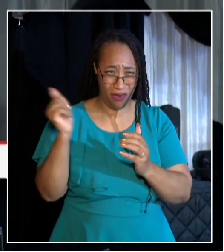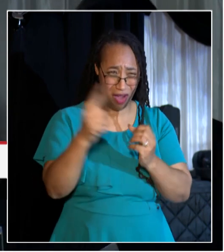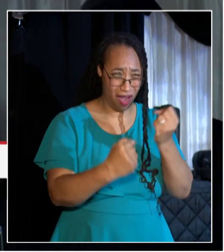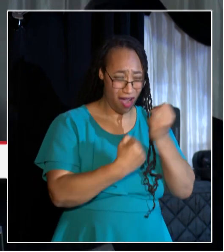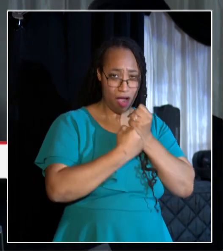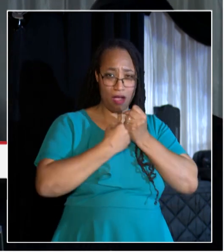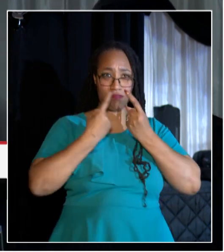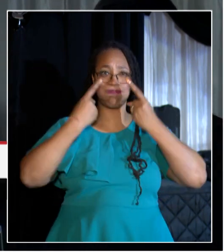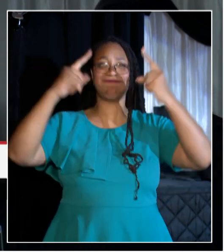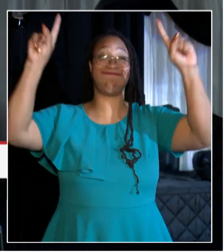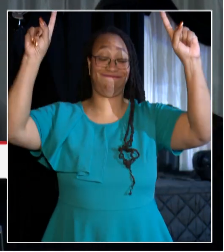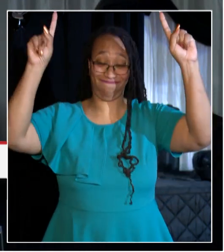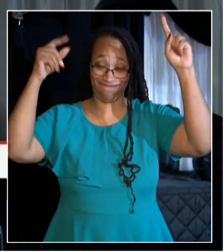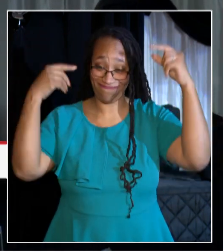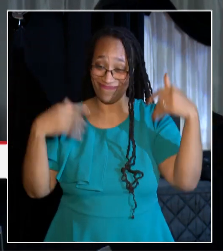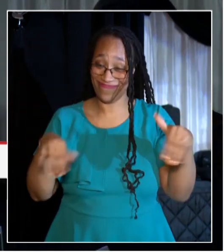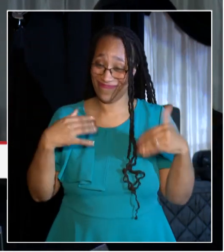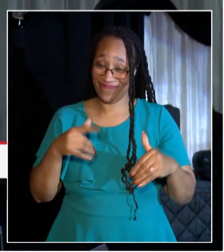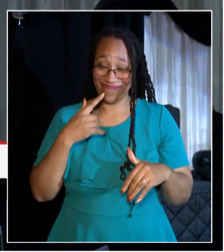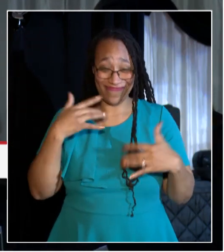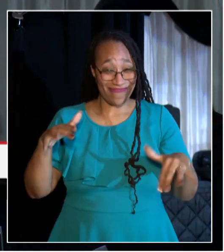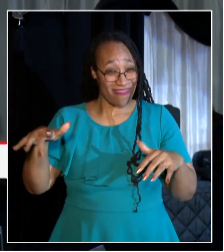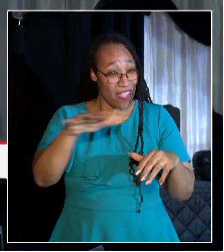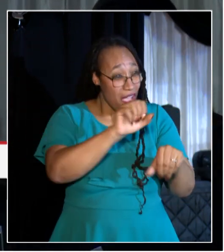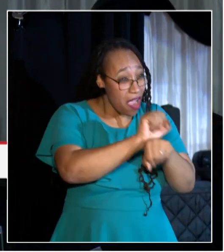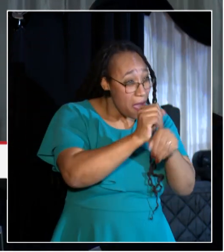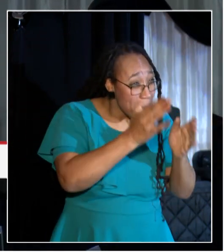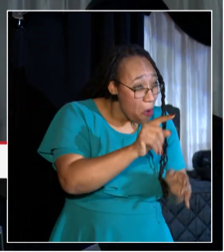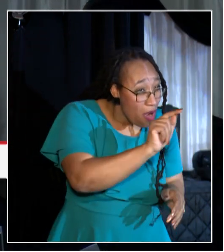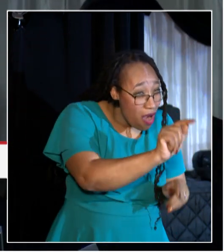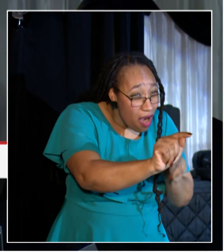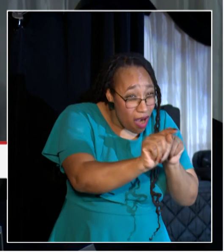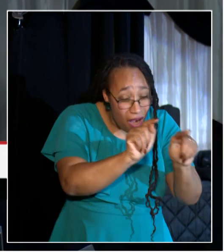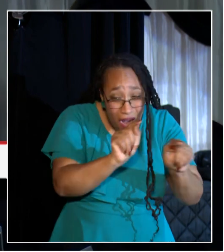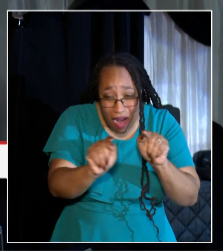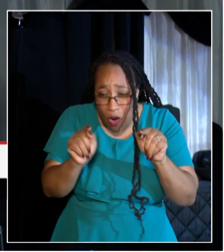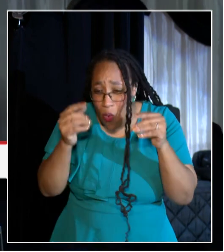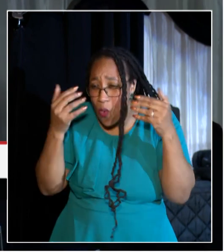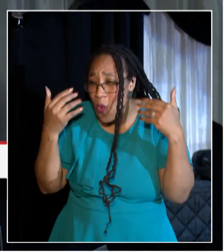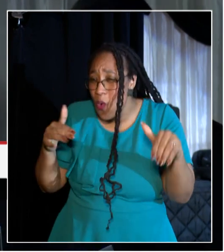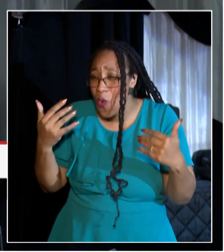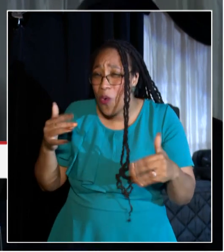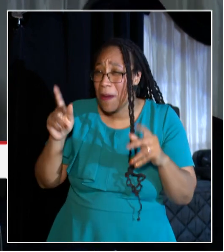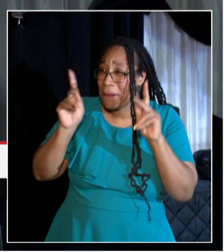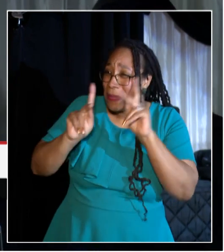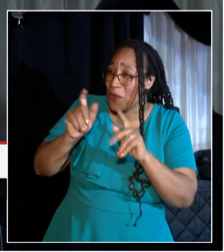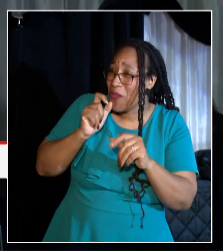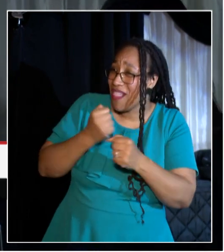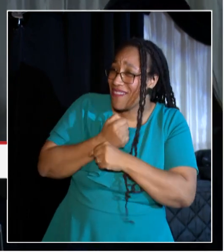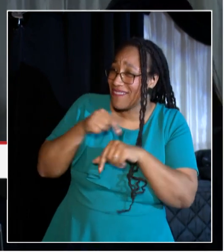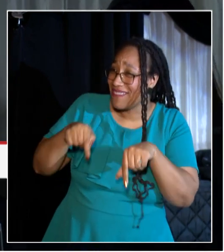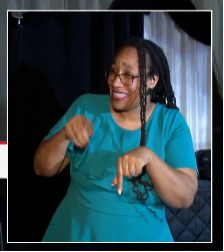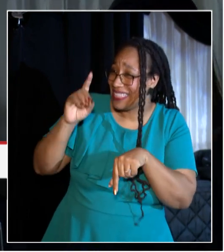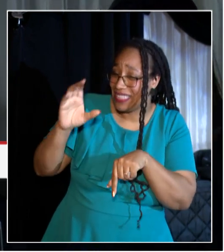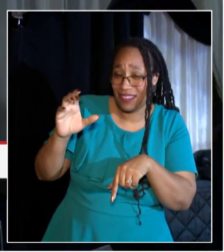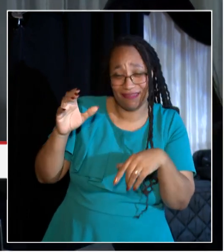We are a great employer. People like to work here. We have great pay and benefits, and